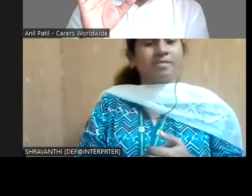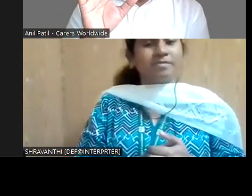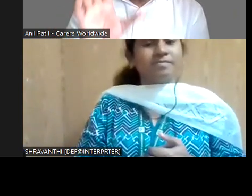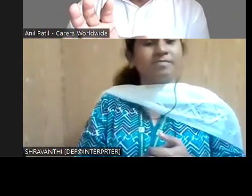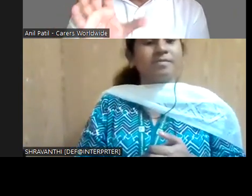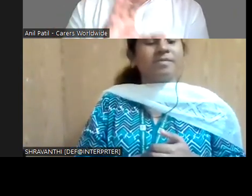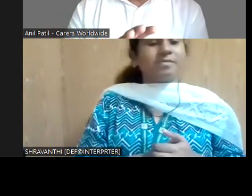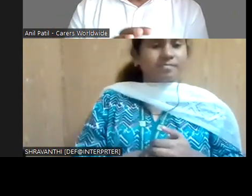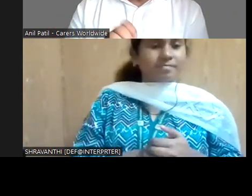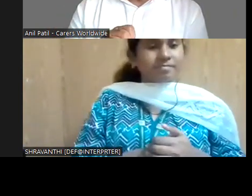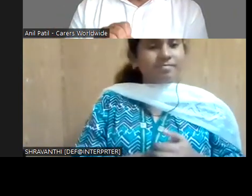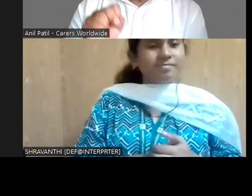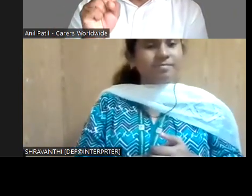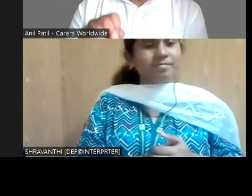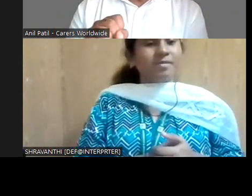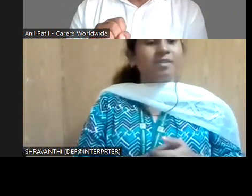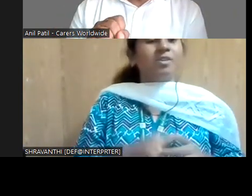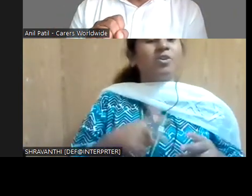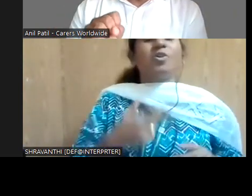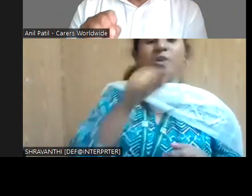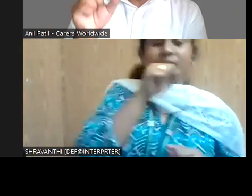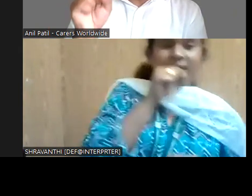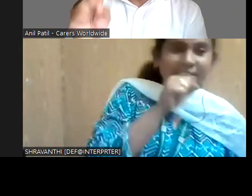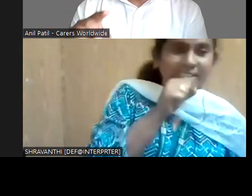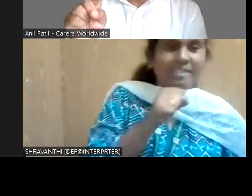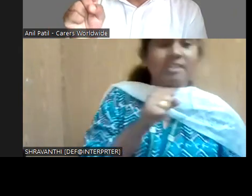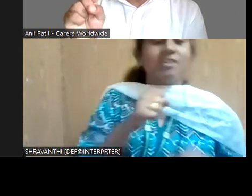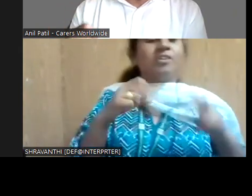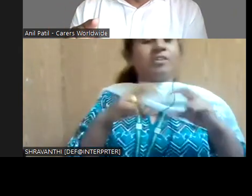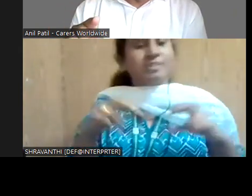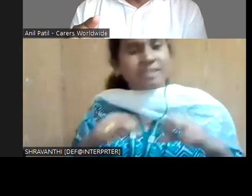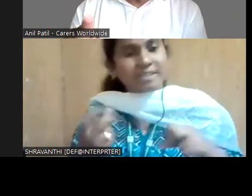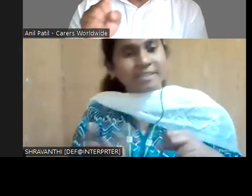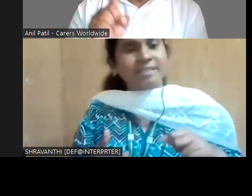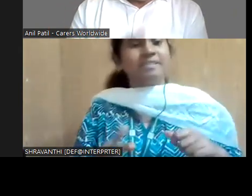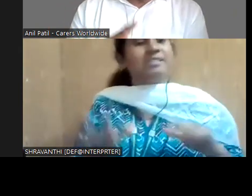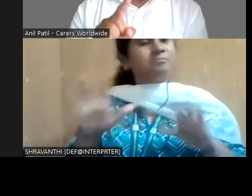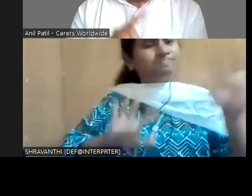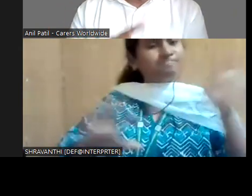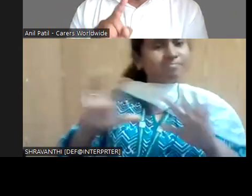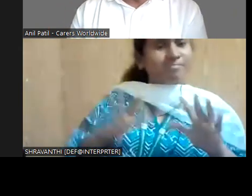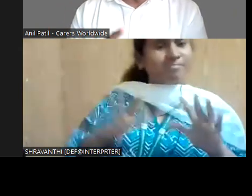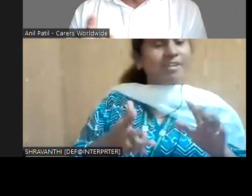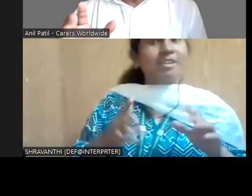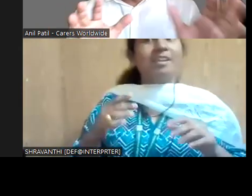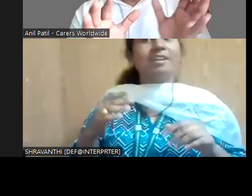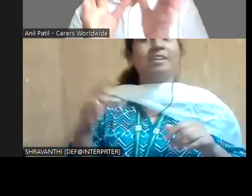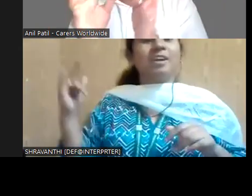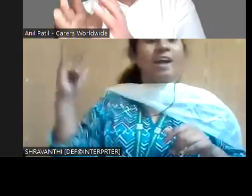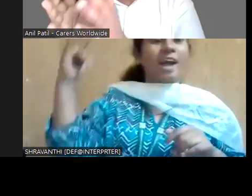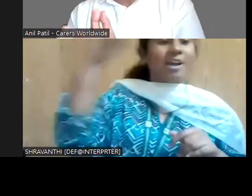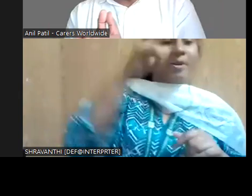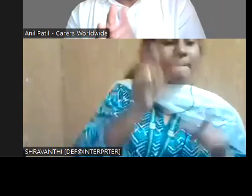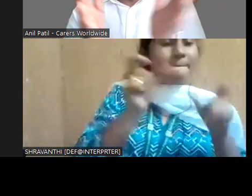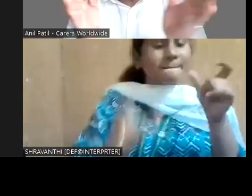are singer or scientist. It doesn't discriminate whether you are actor or astronaut. It affects each one of us. Can we